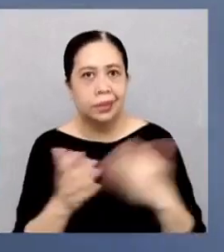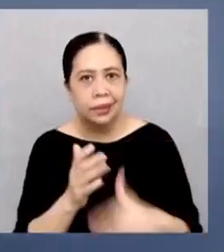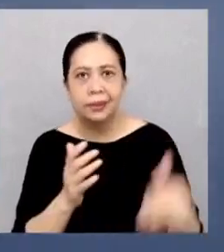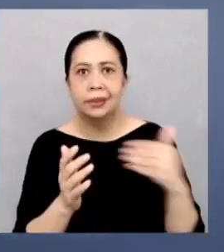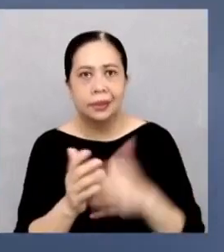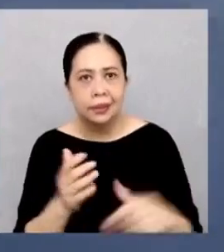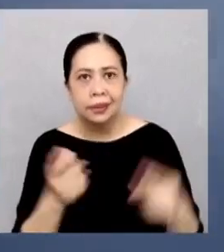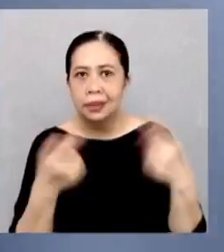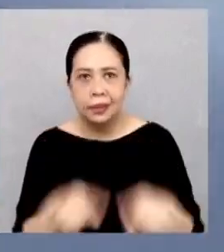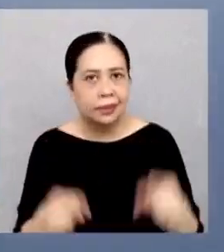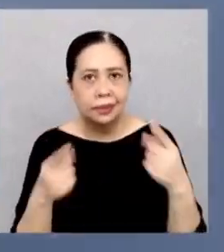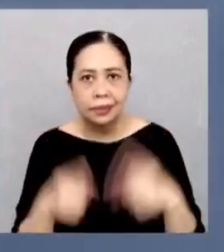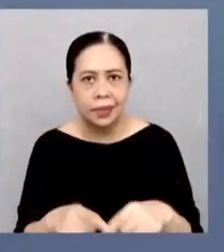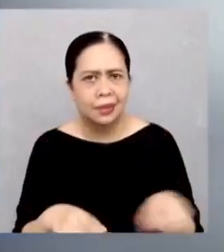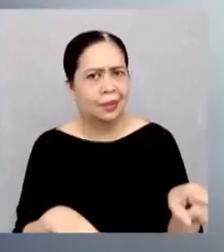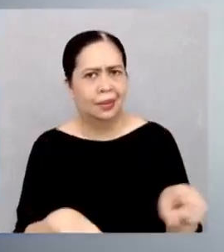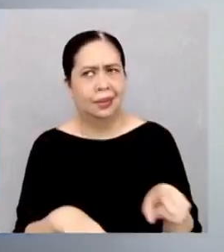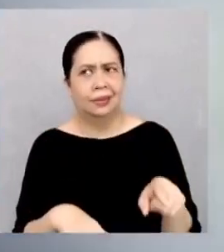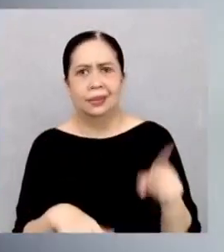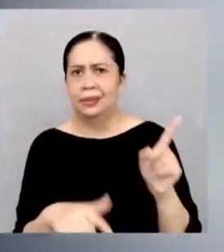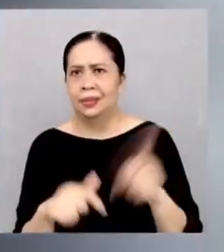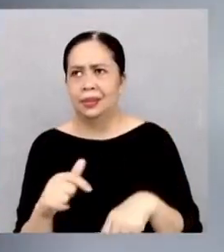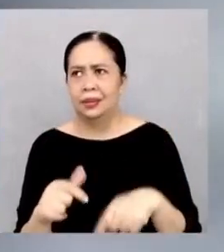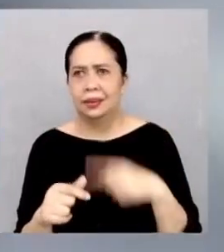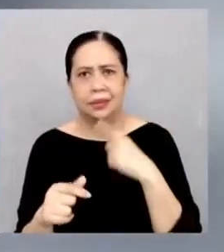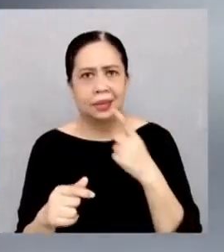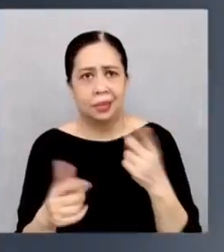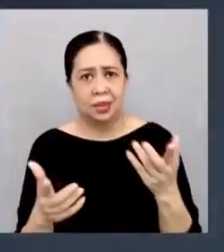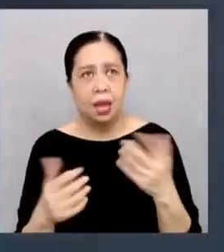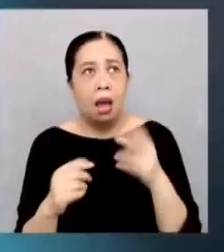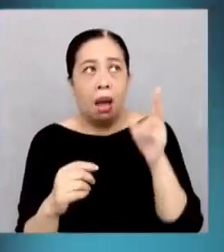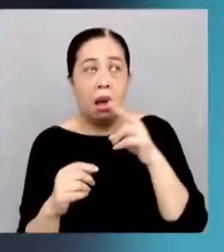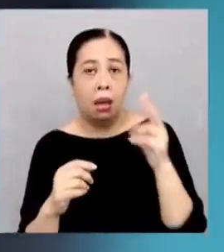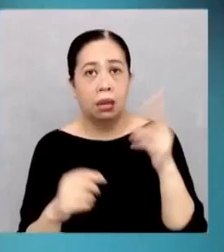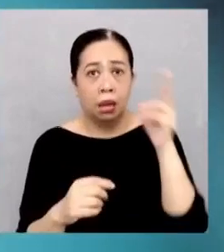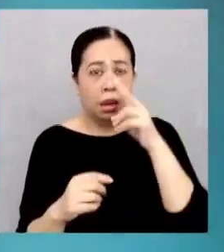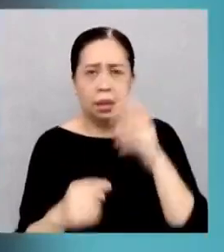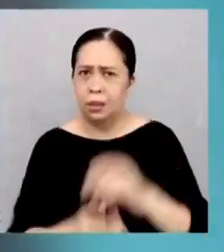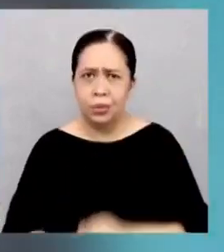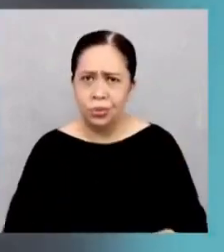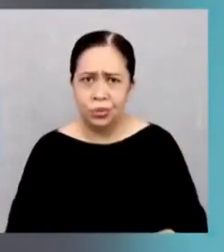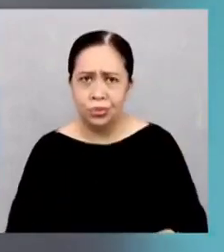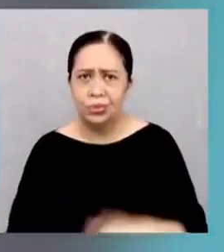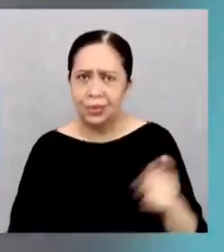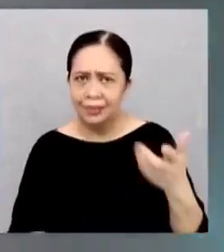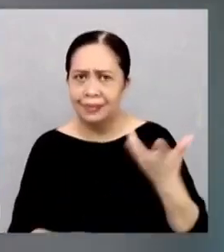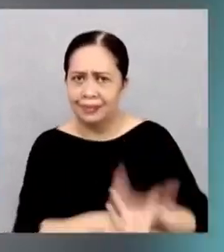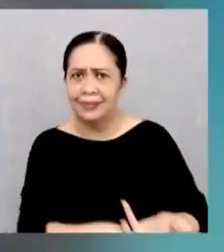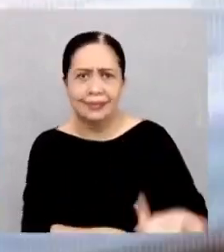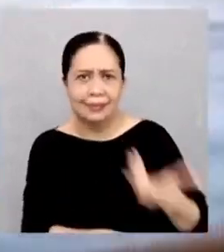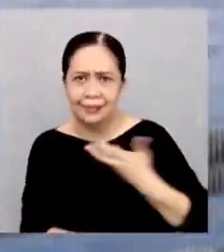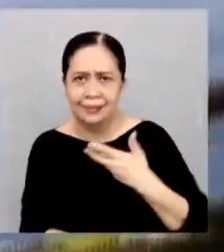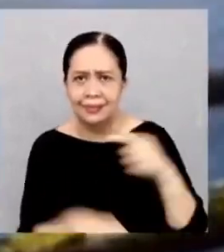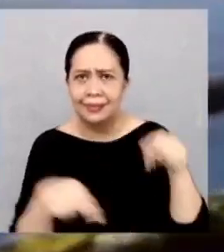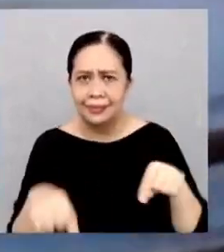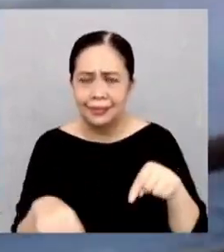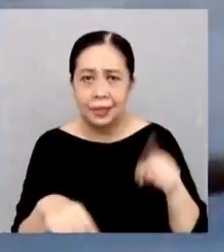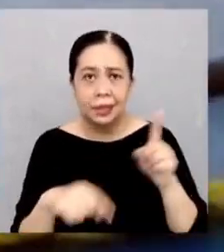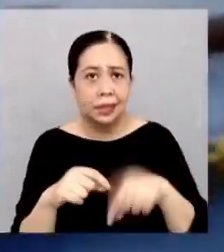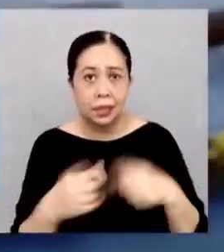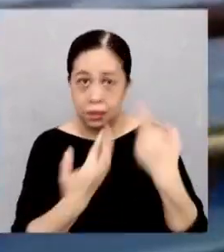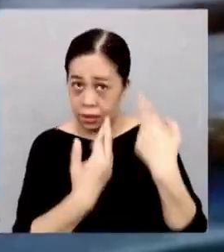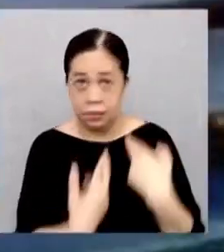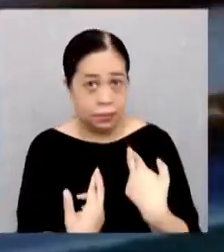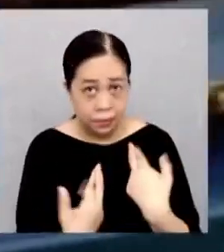incidents na hindi nila pwedeng sabihin na aksidente. May pananadya na talaga dito. Hindi niya kayang